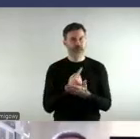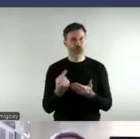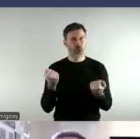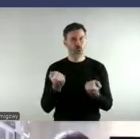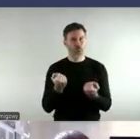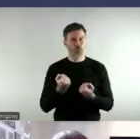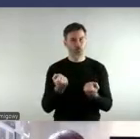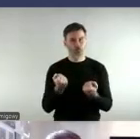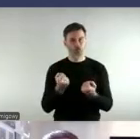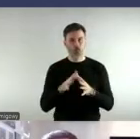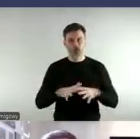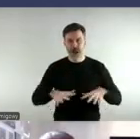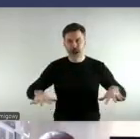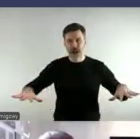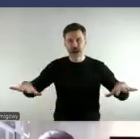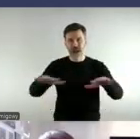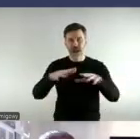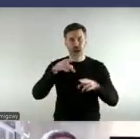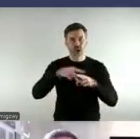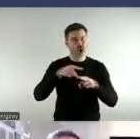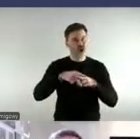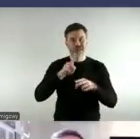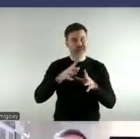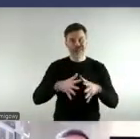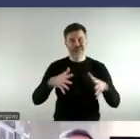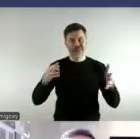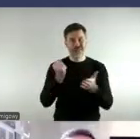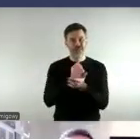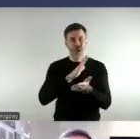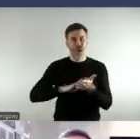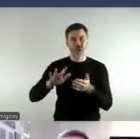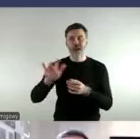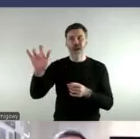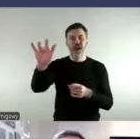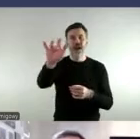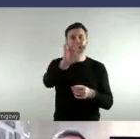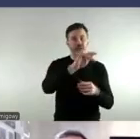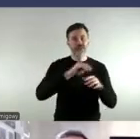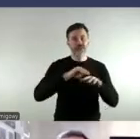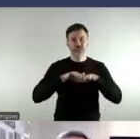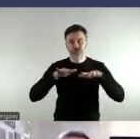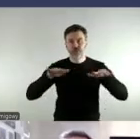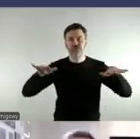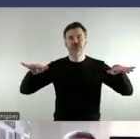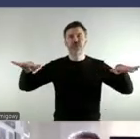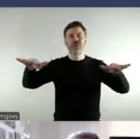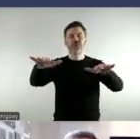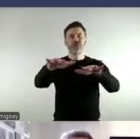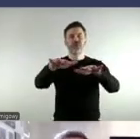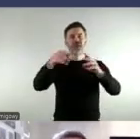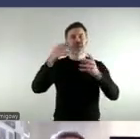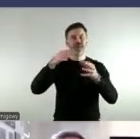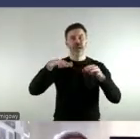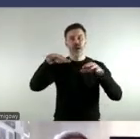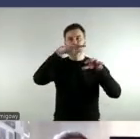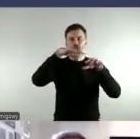teren trochę Here we większy had a danger niż teren that Konina. Tutaj encompassed rzeczywiście the parę powiatów. territory Na szczęście nie larger było than zagrożenia Konin bezpośredniego dla itself. mieszkańców, There was no ponieważ ta chmura direct danger lotnicza for